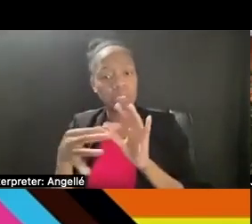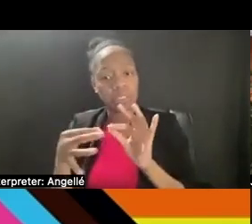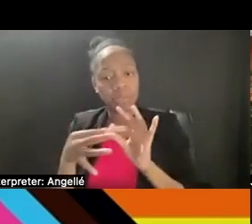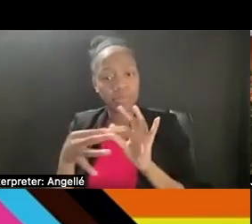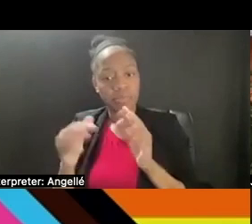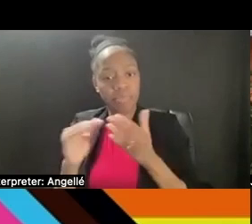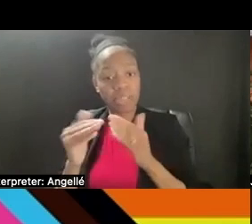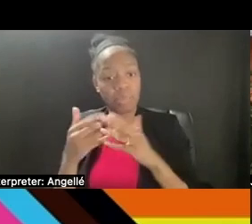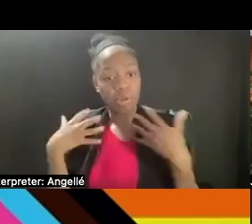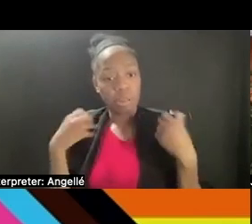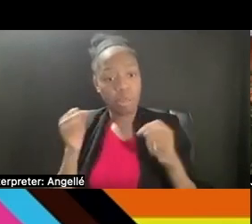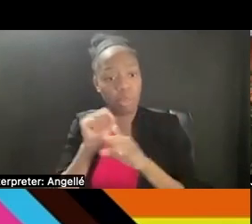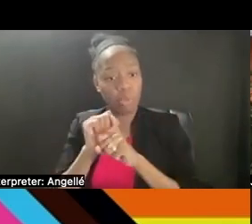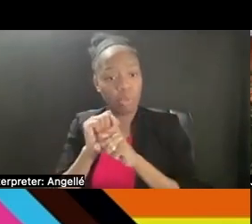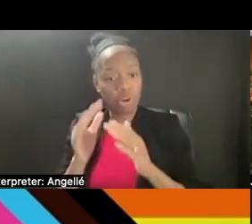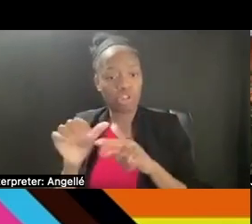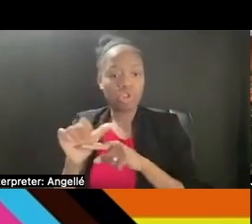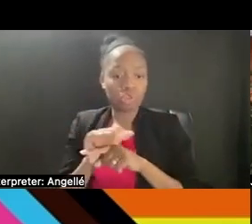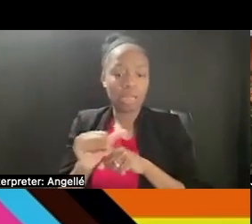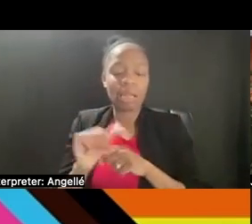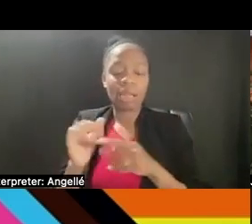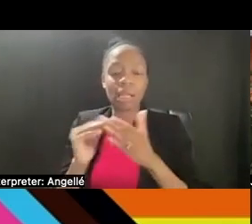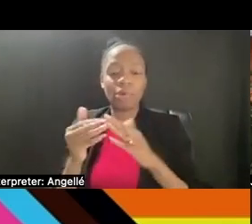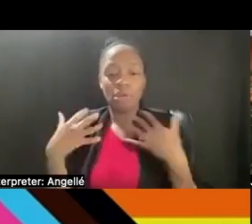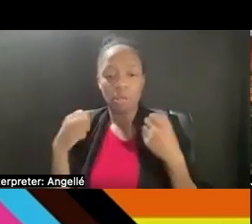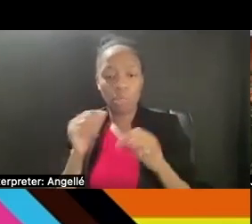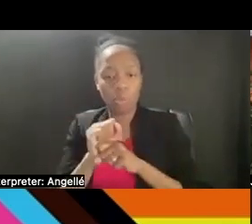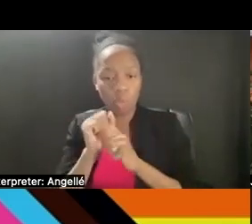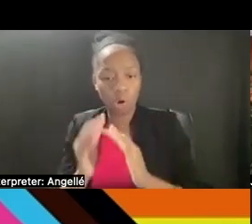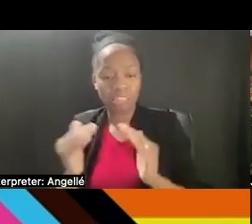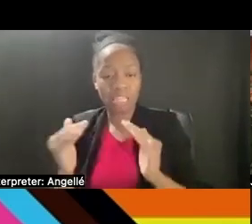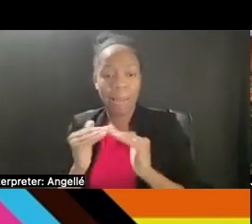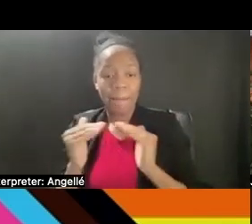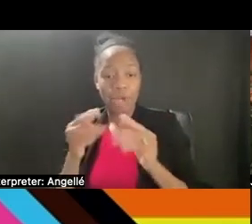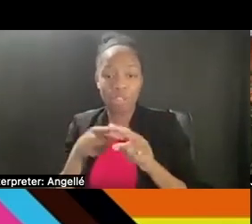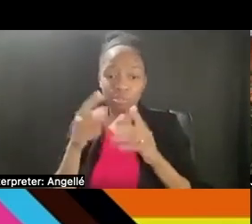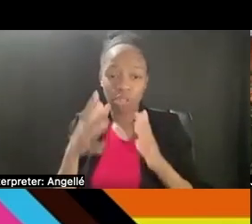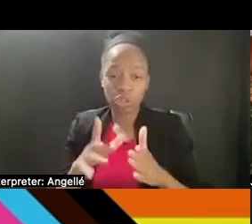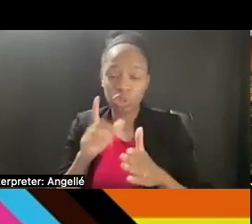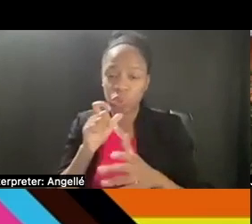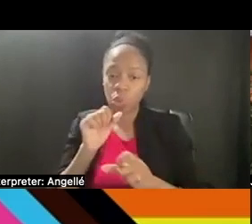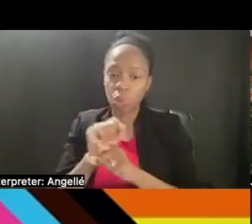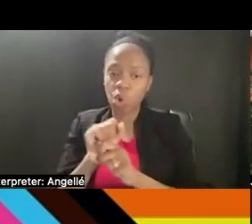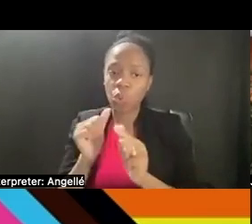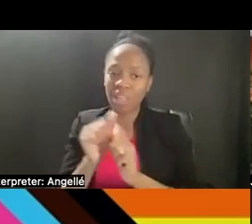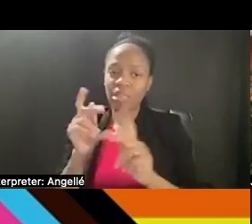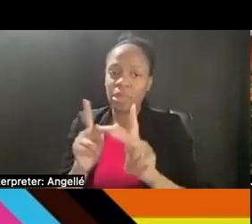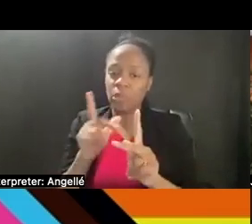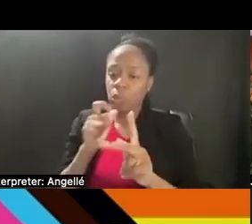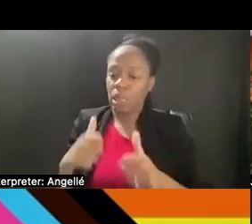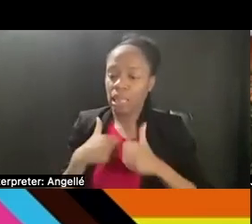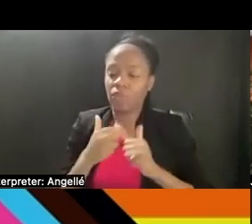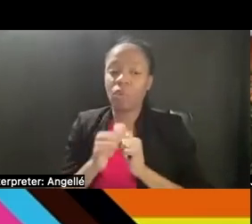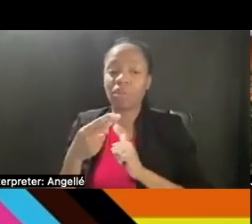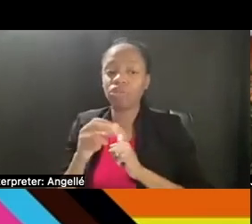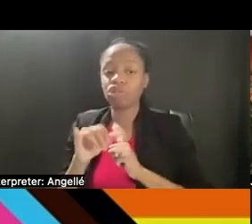community health workers, trained community health workers, and peer specialists, especially peer specialists who work with people living with HIV. I said this just a